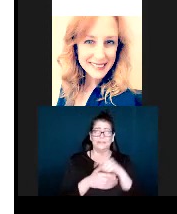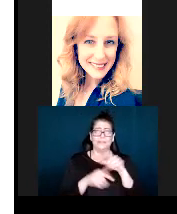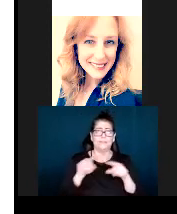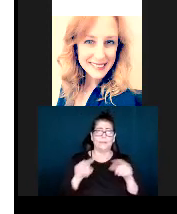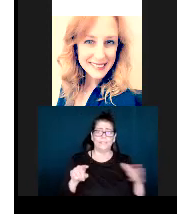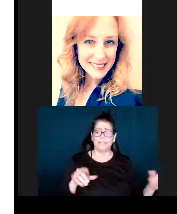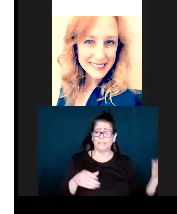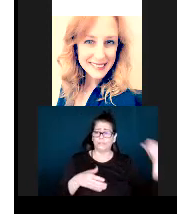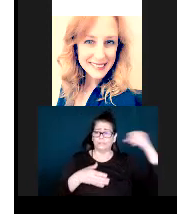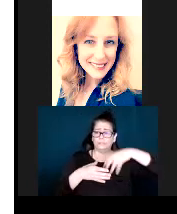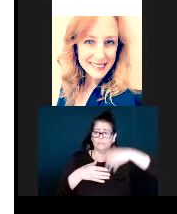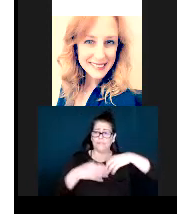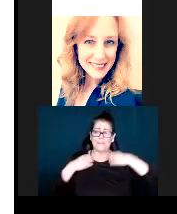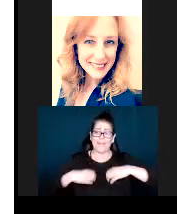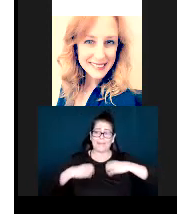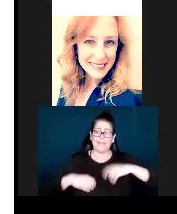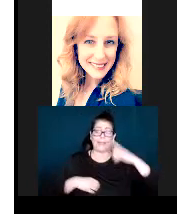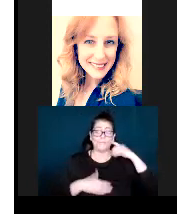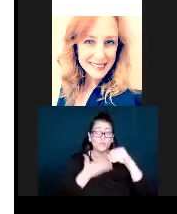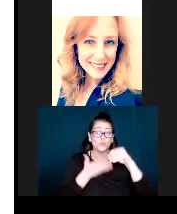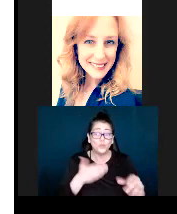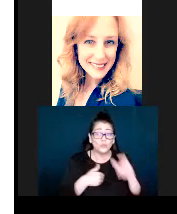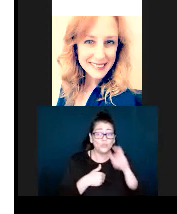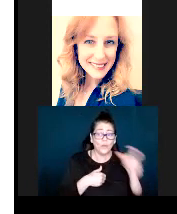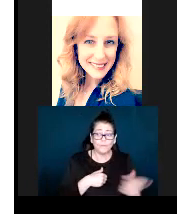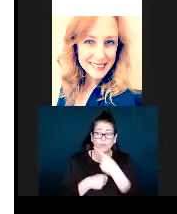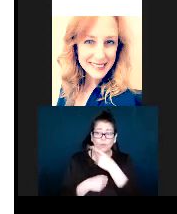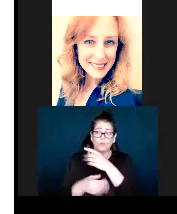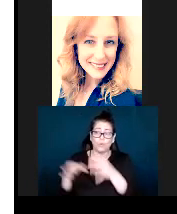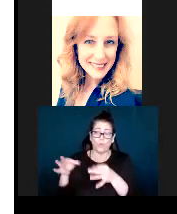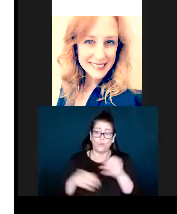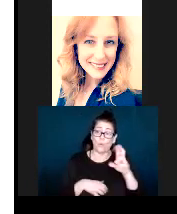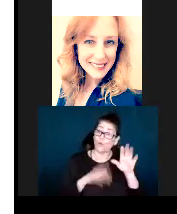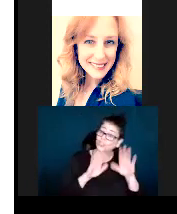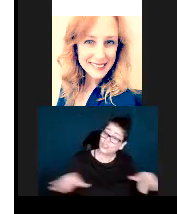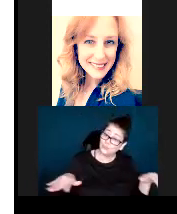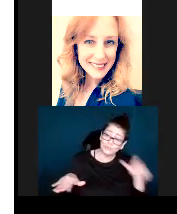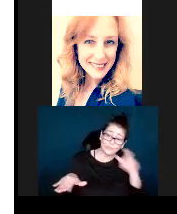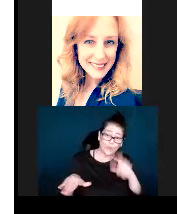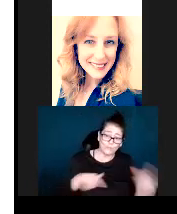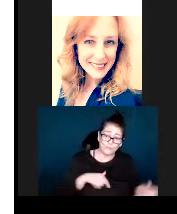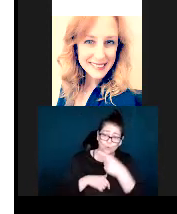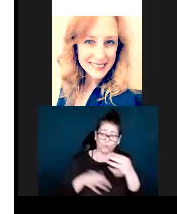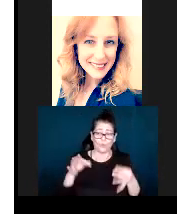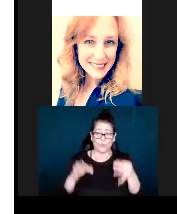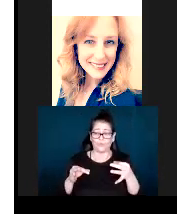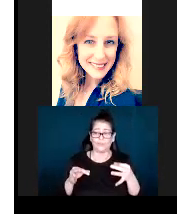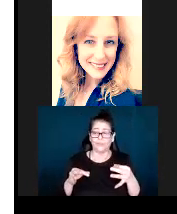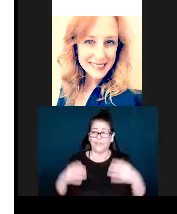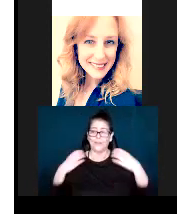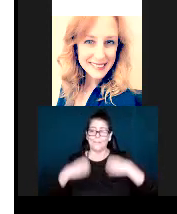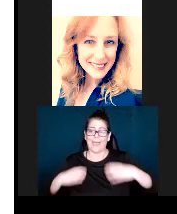little backpack for students that have to go to court or kids that have to go to court. So if they have to go to court to testify, they get this little